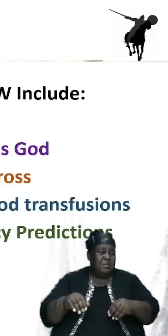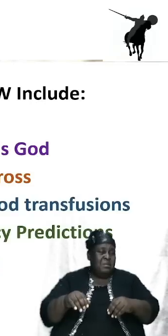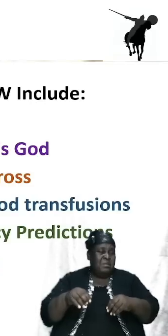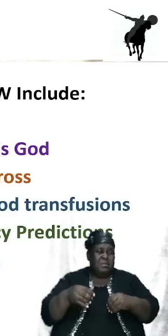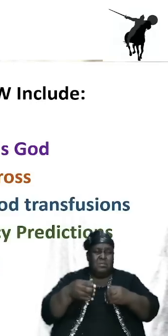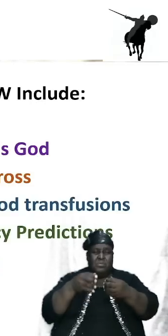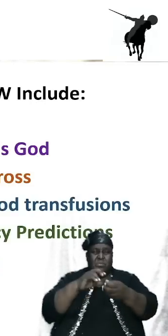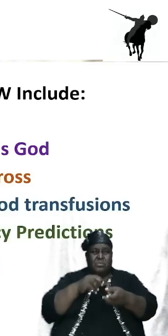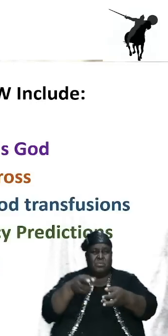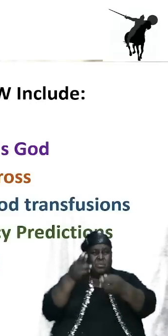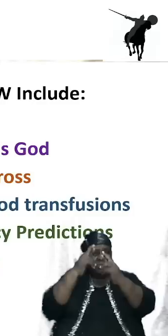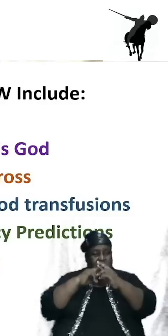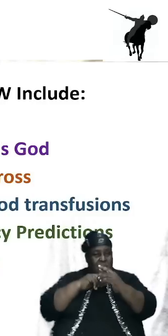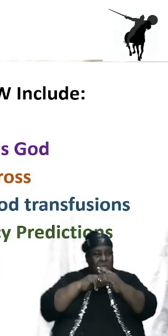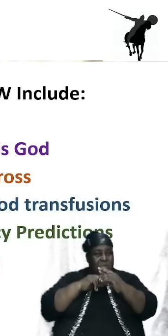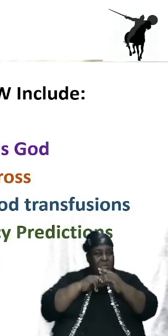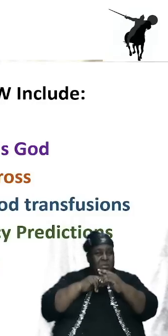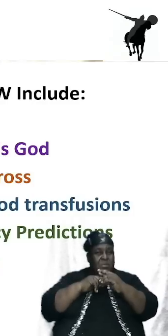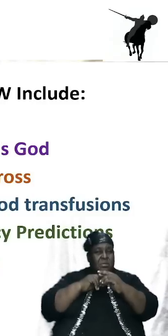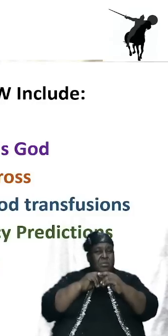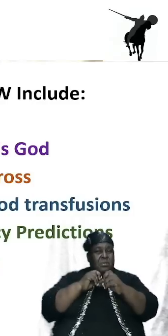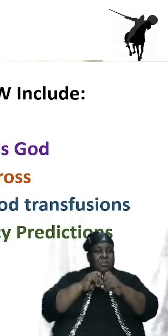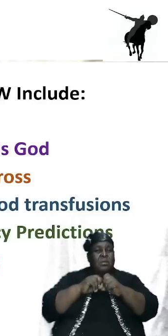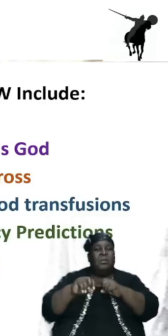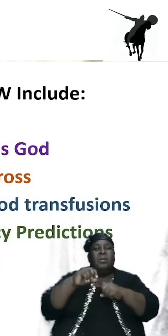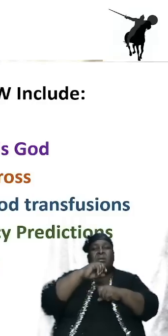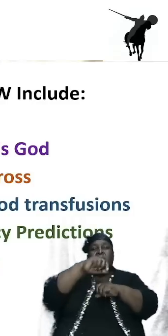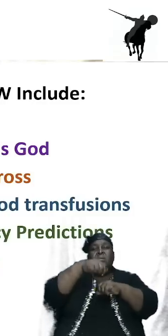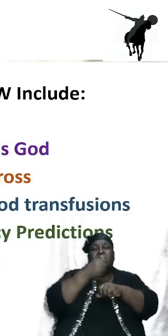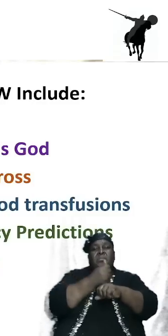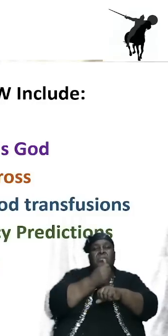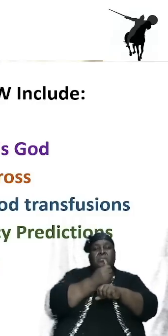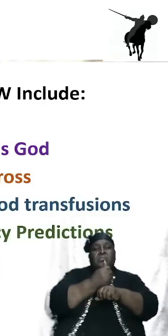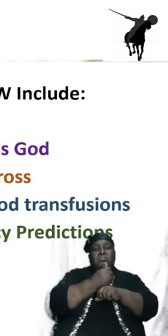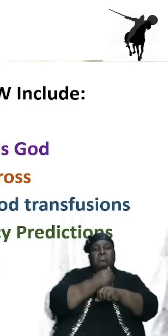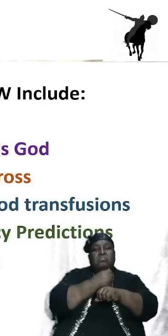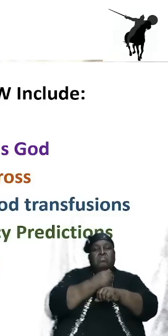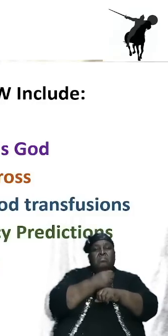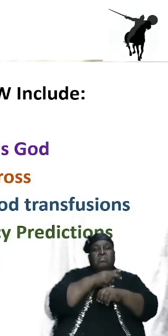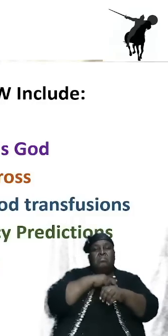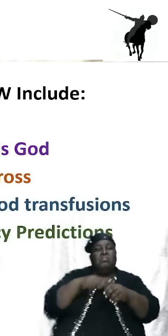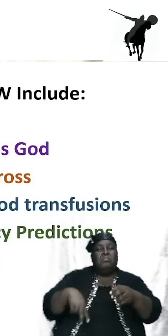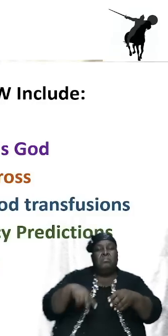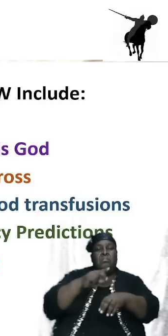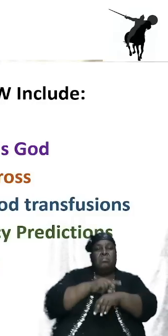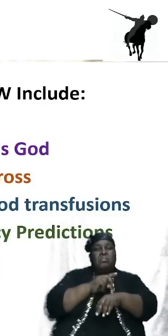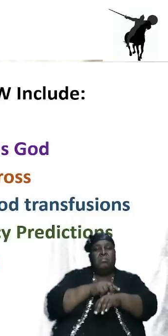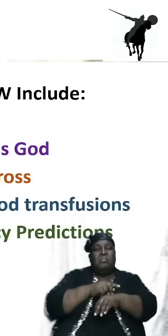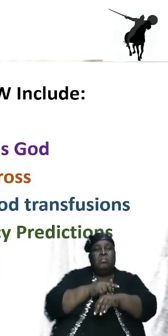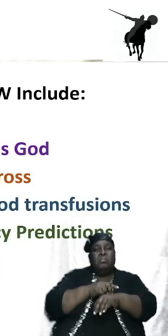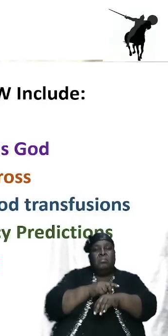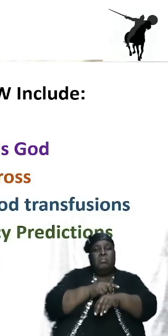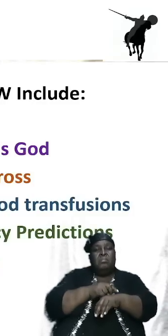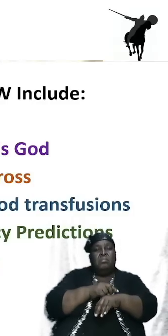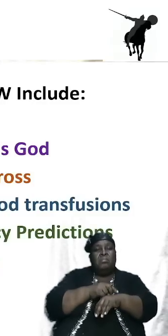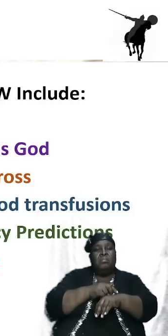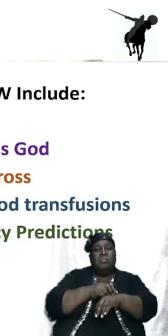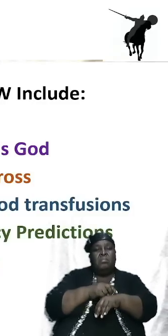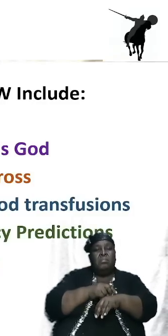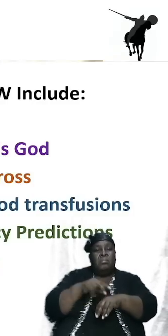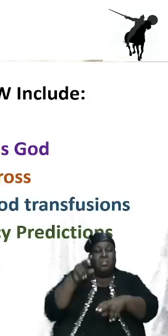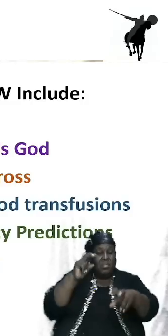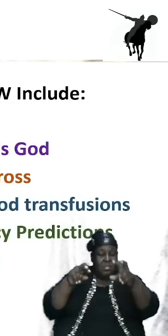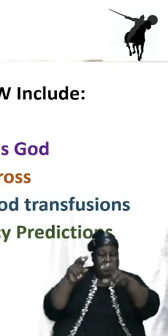Amen. And he said that there's going to come a time where God is going to establish a theocratic kingdom on earth. And through that, he founded the